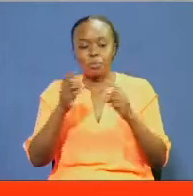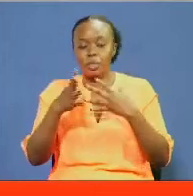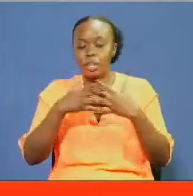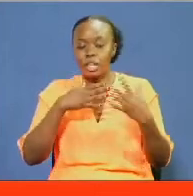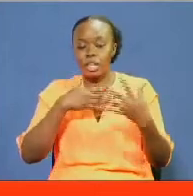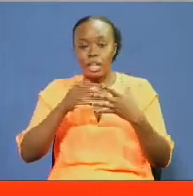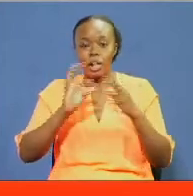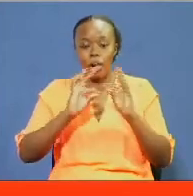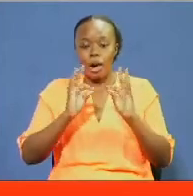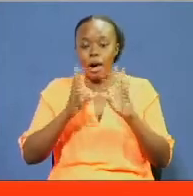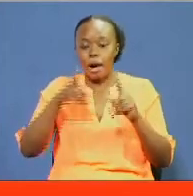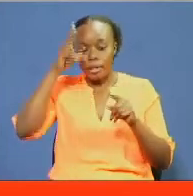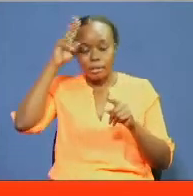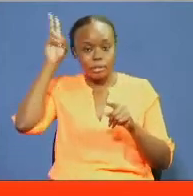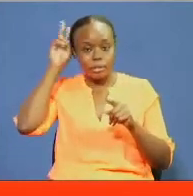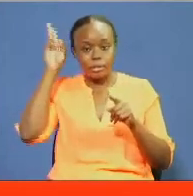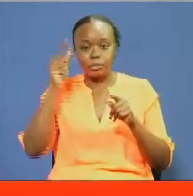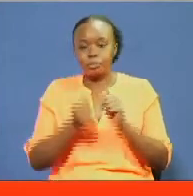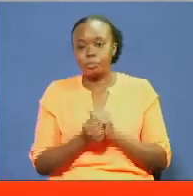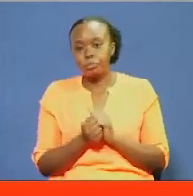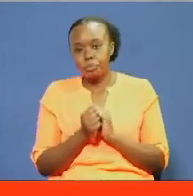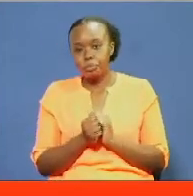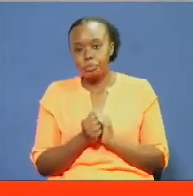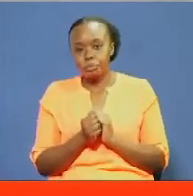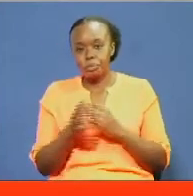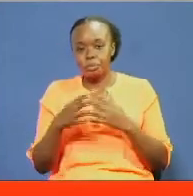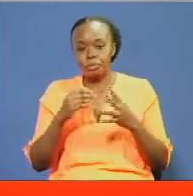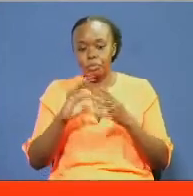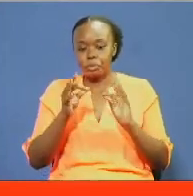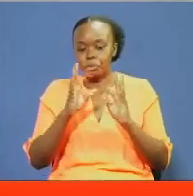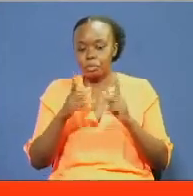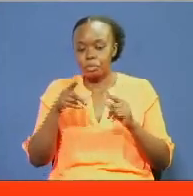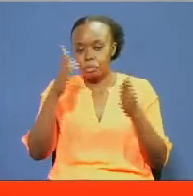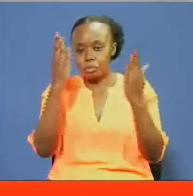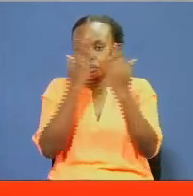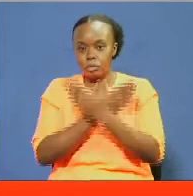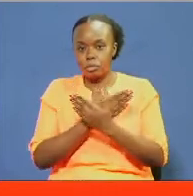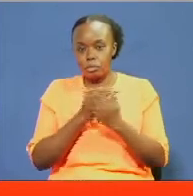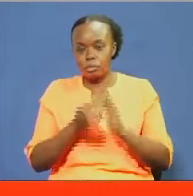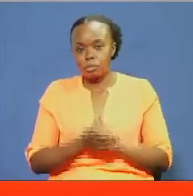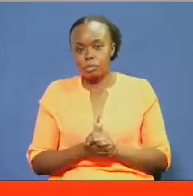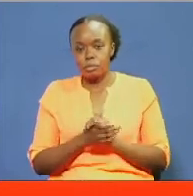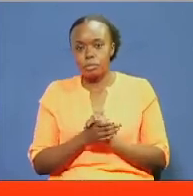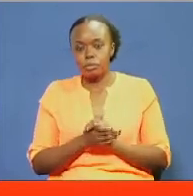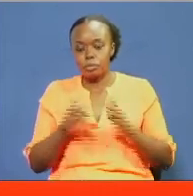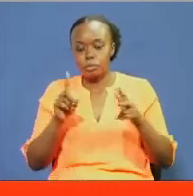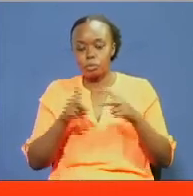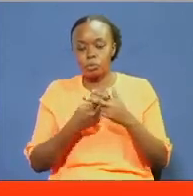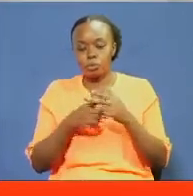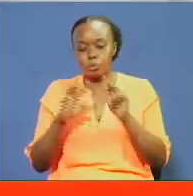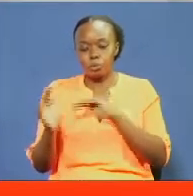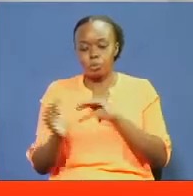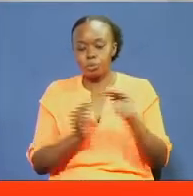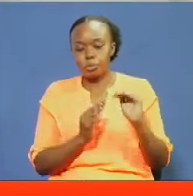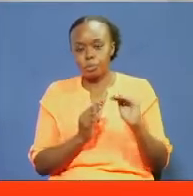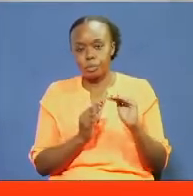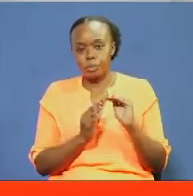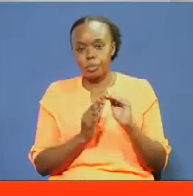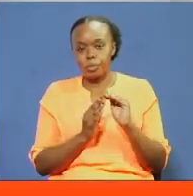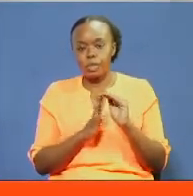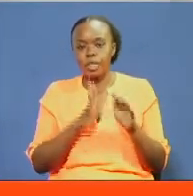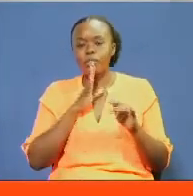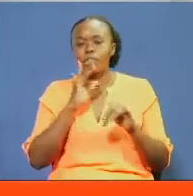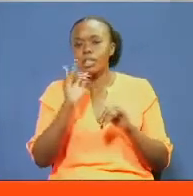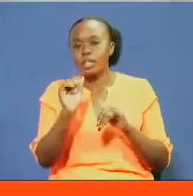I'm in the company of Vivian Wangashe, who is our sign language interpreter tonight. Let's get started.